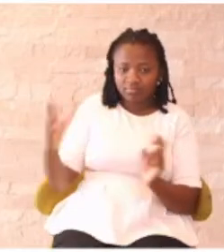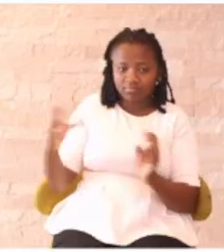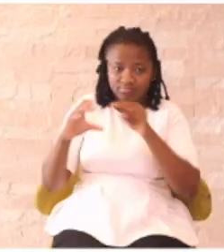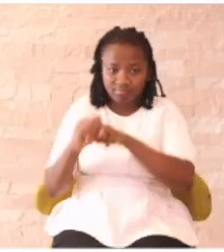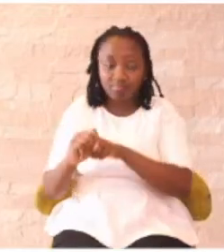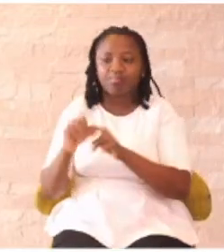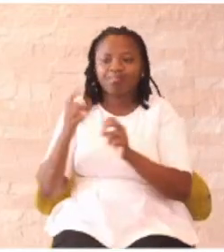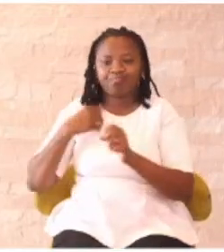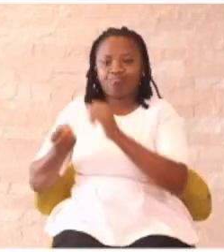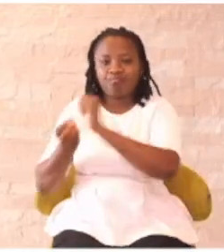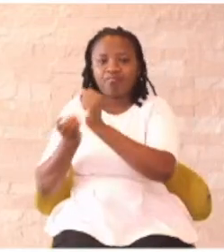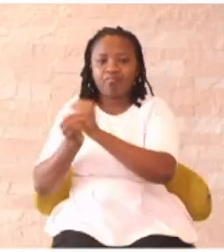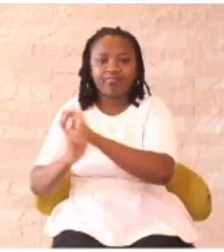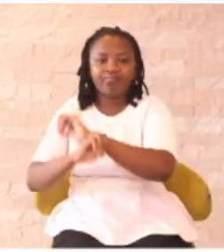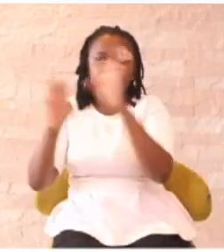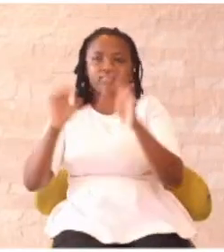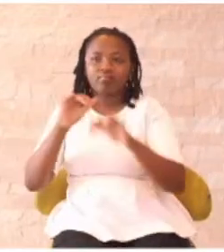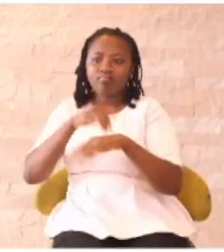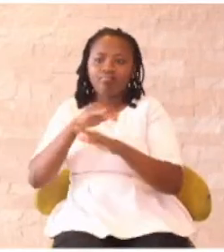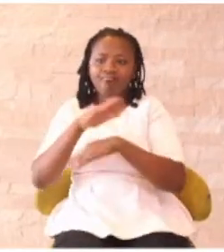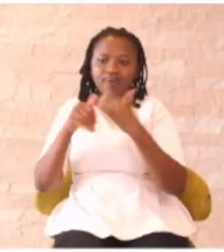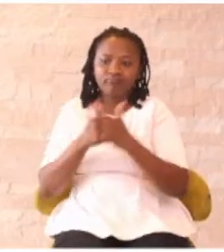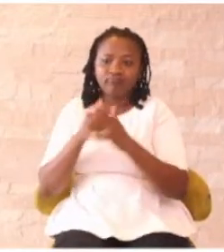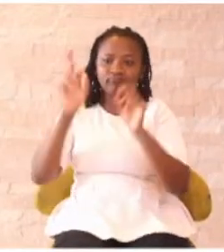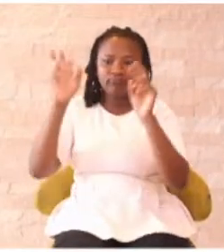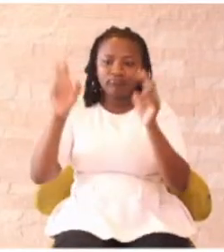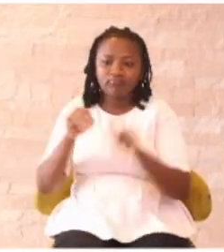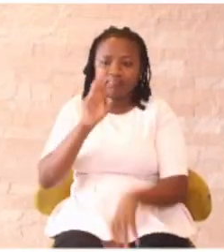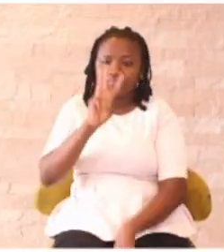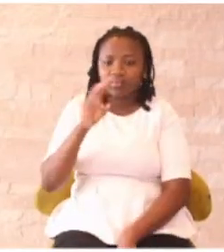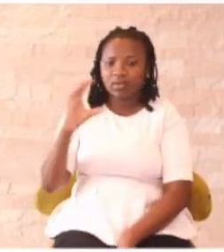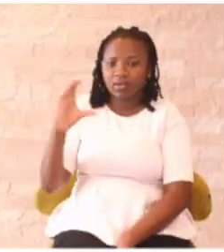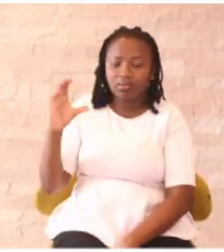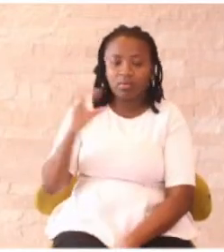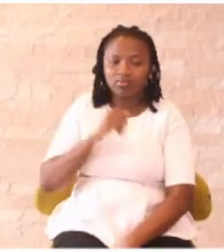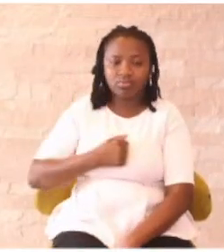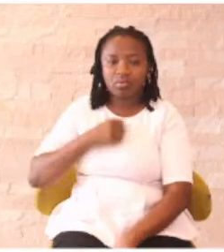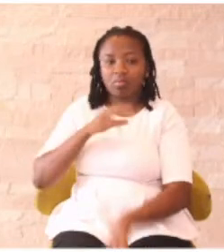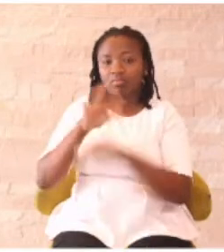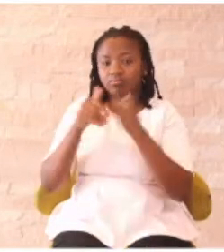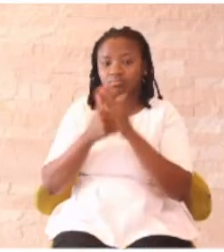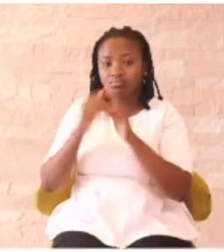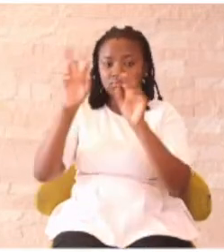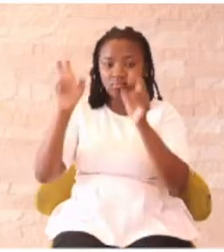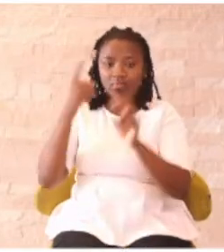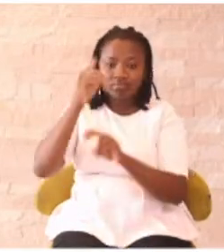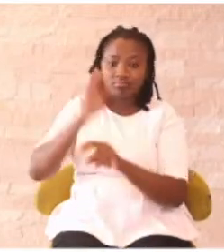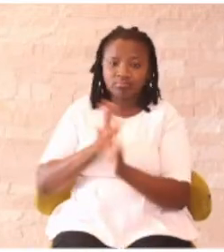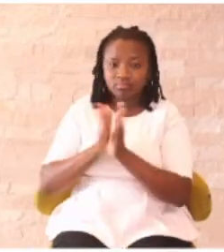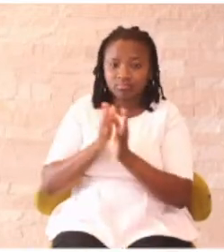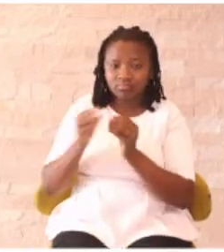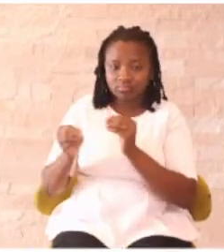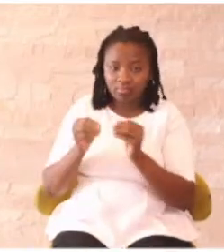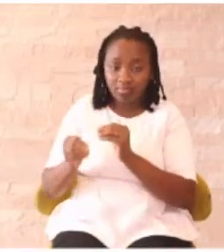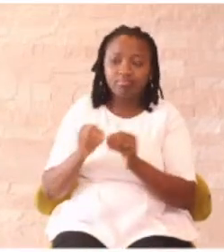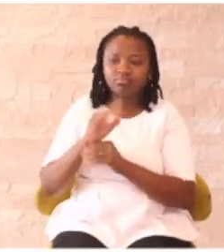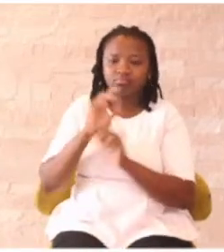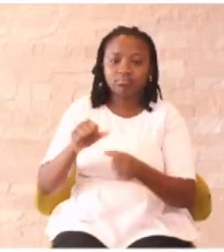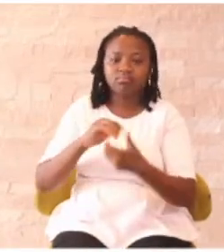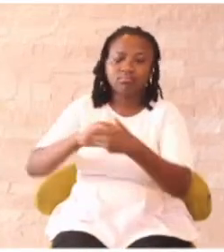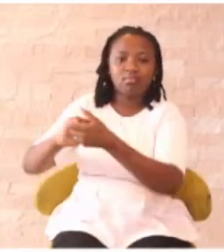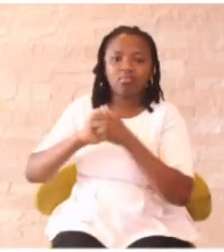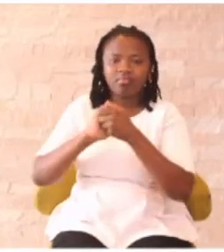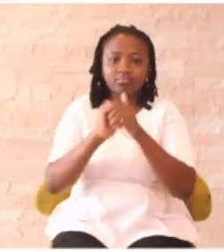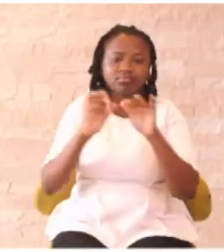to how this process will go on and have this document that will speak on how they will engage women with